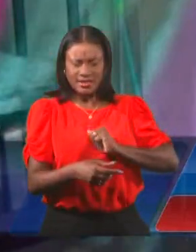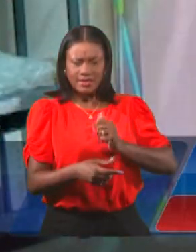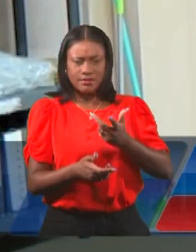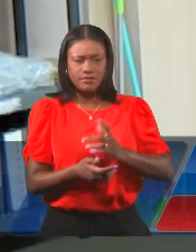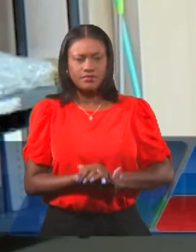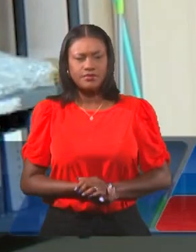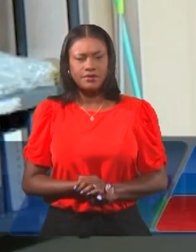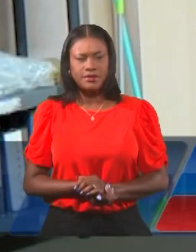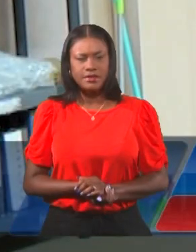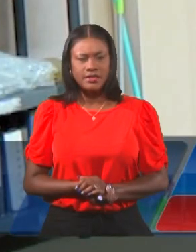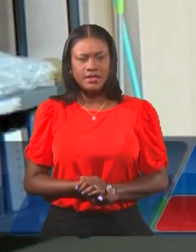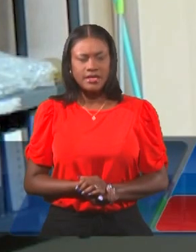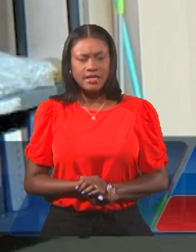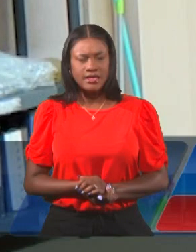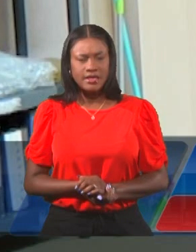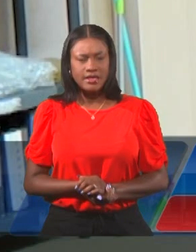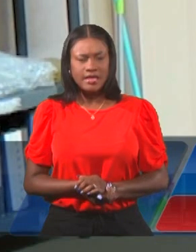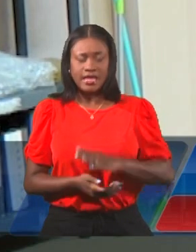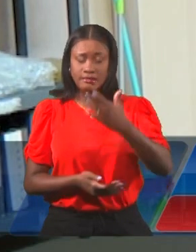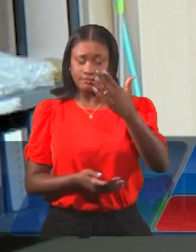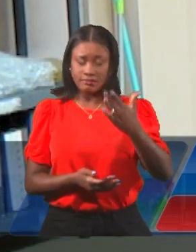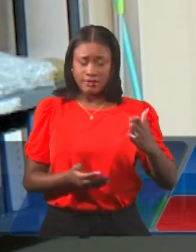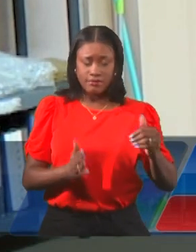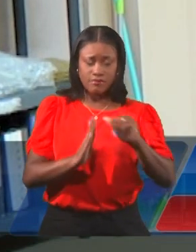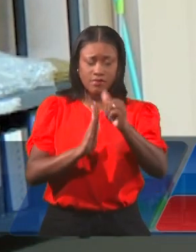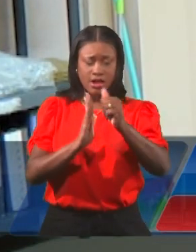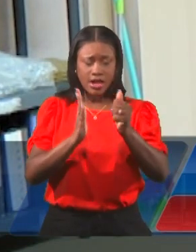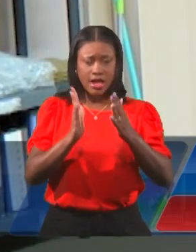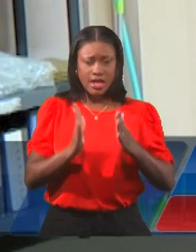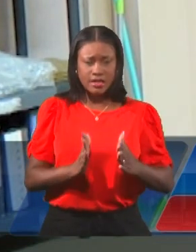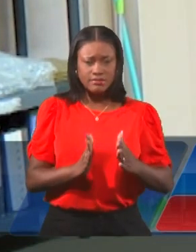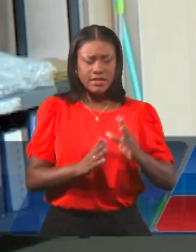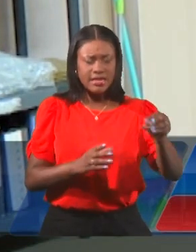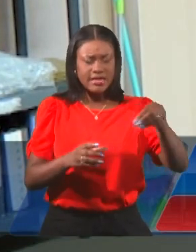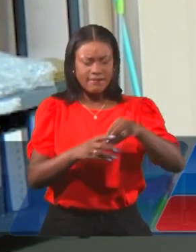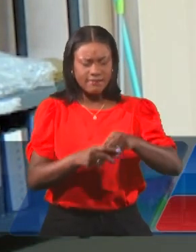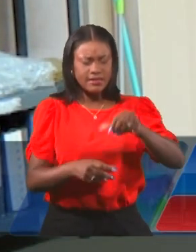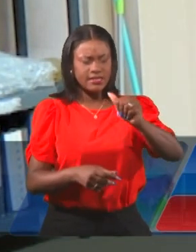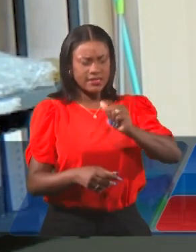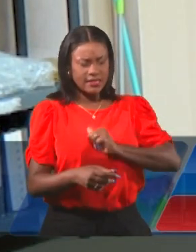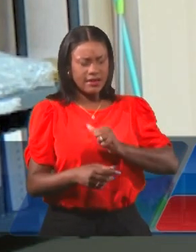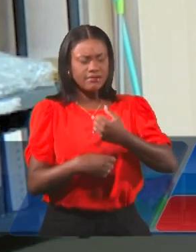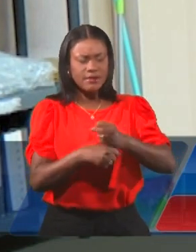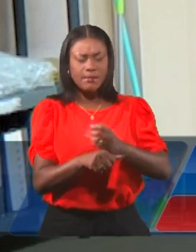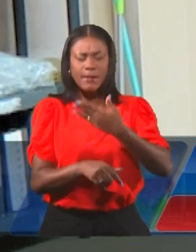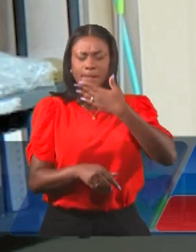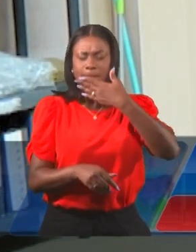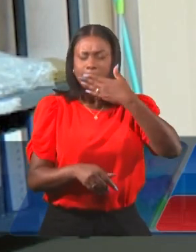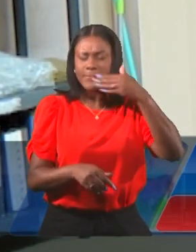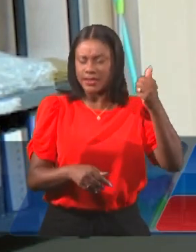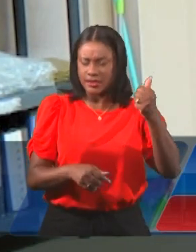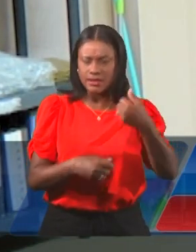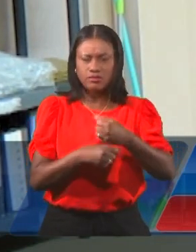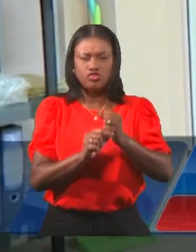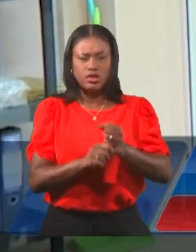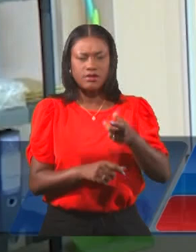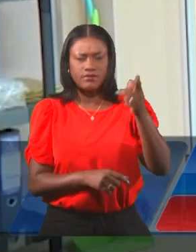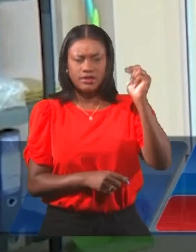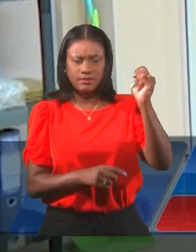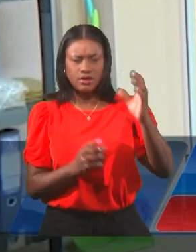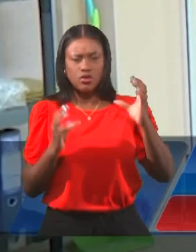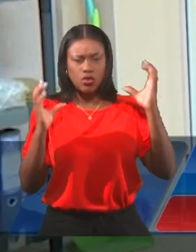economy. As craftsmen, as artists, to invest in self so that we can produce the best product, which is Tobago